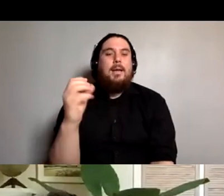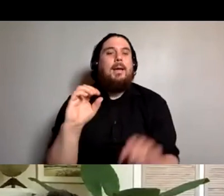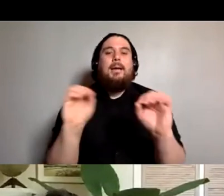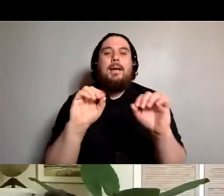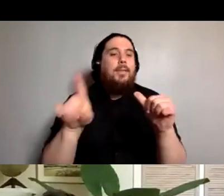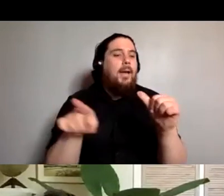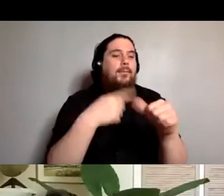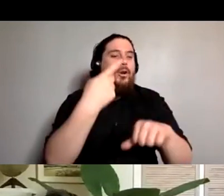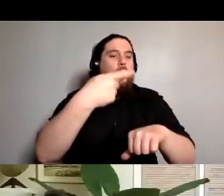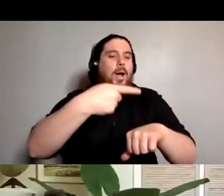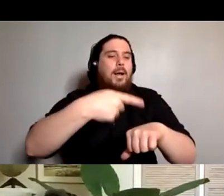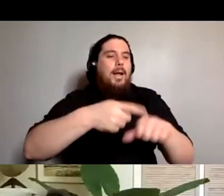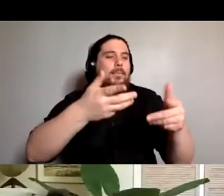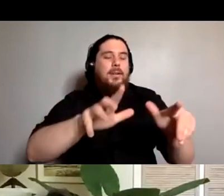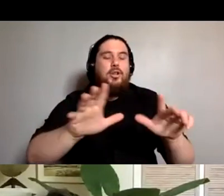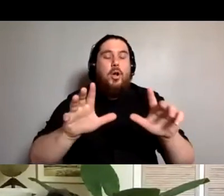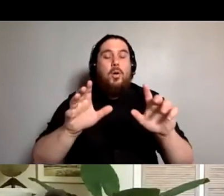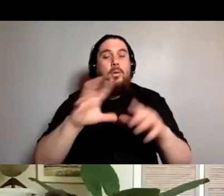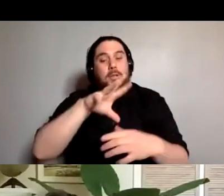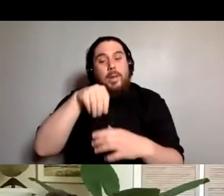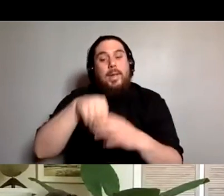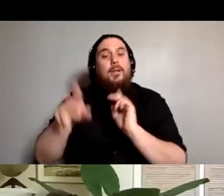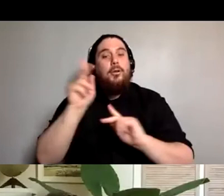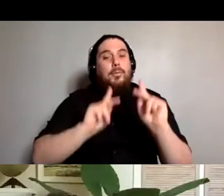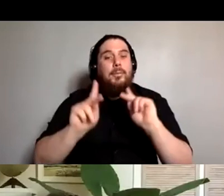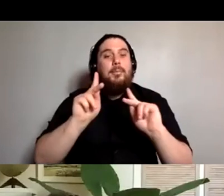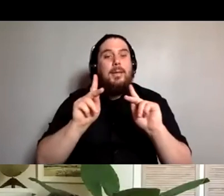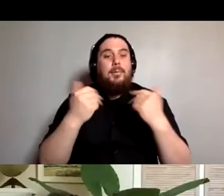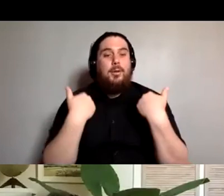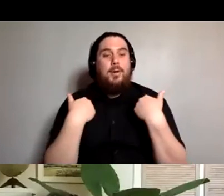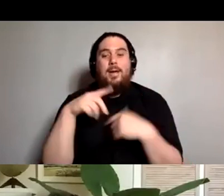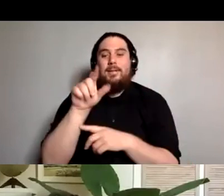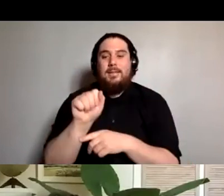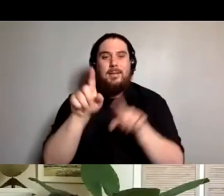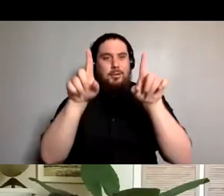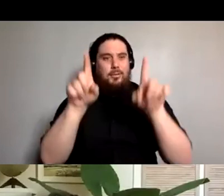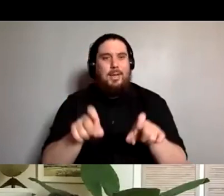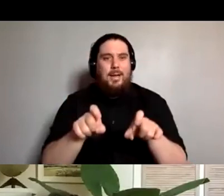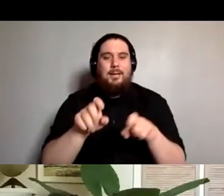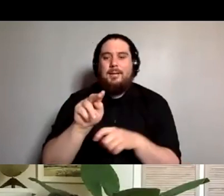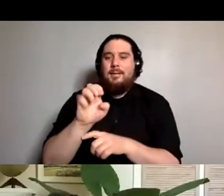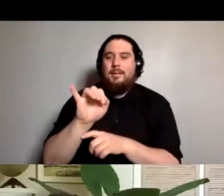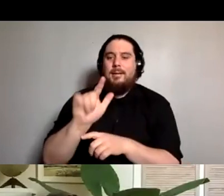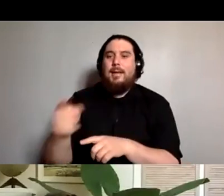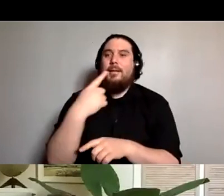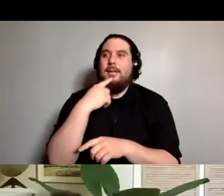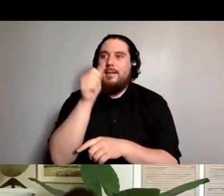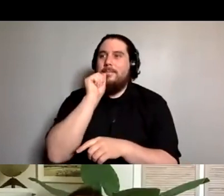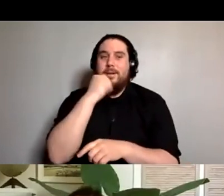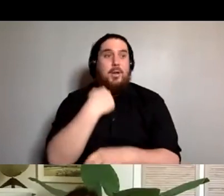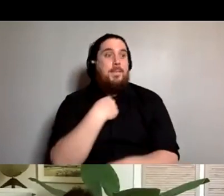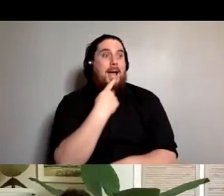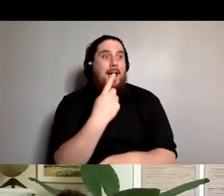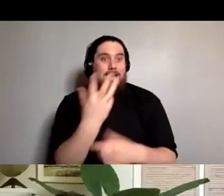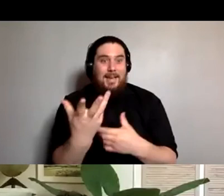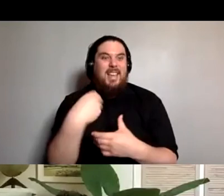include people with disabilities to test. People with disabilities, Neil said, be patient. I said, get involved. So how do they get